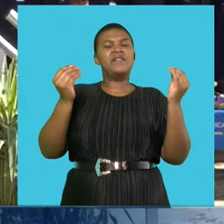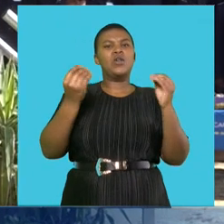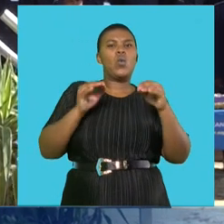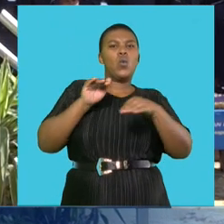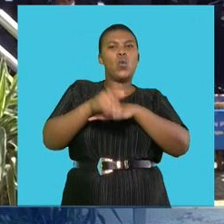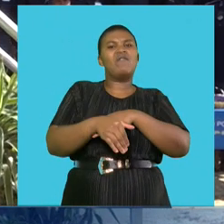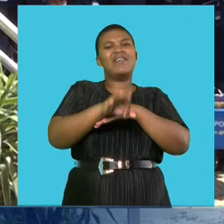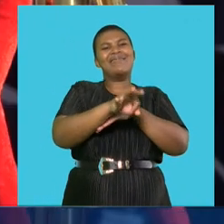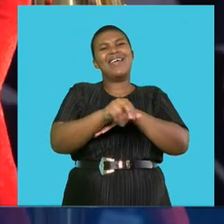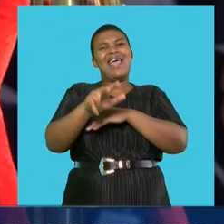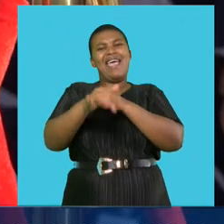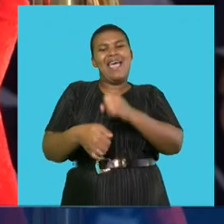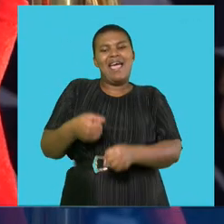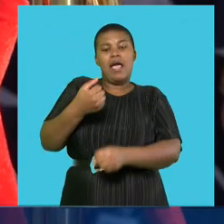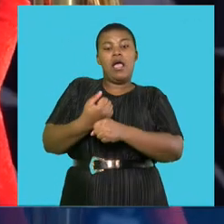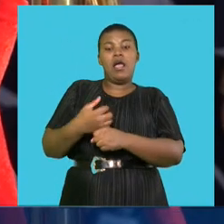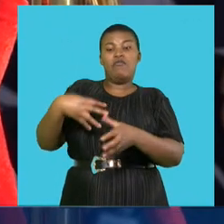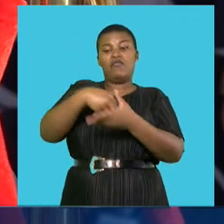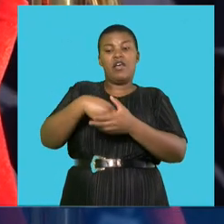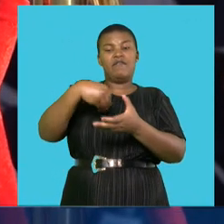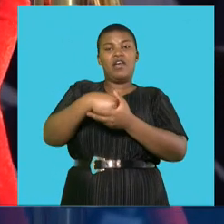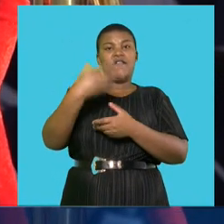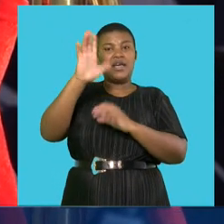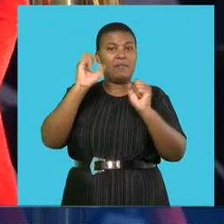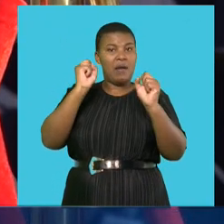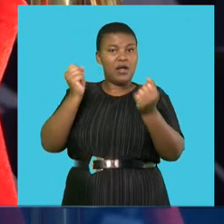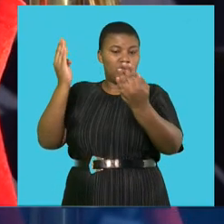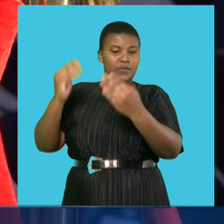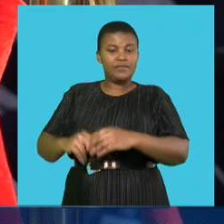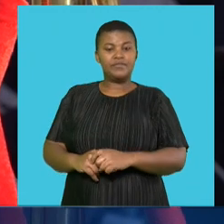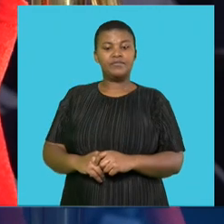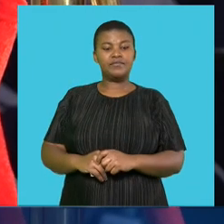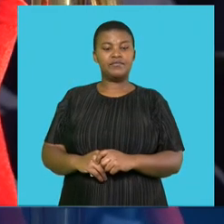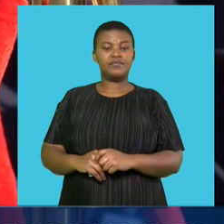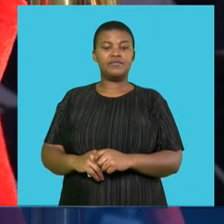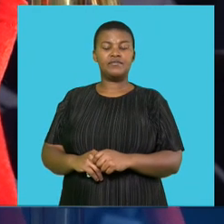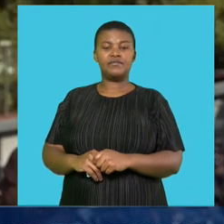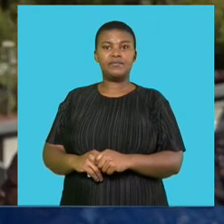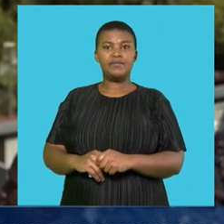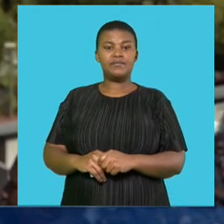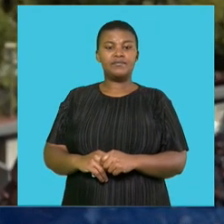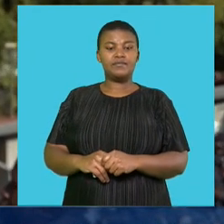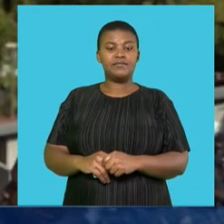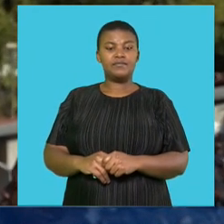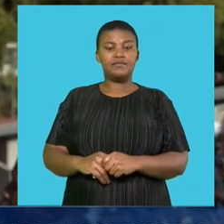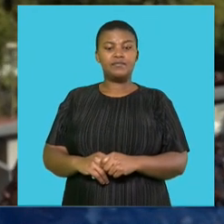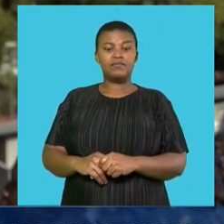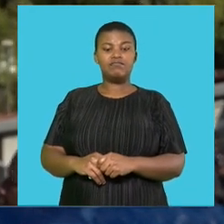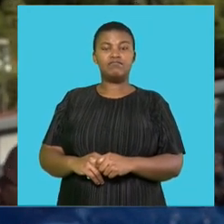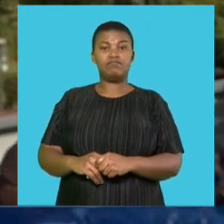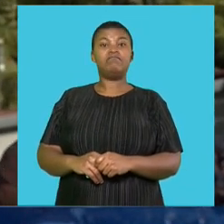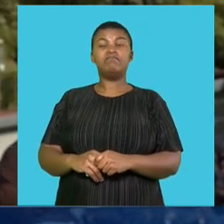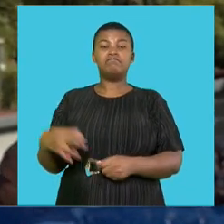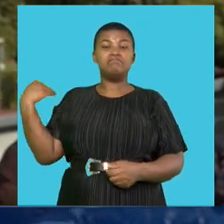tato ne shiakalombili glombuto ubegegan jenangalul sugu it has been a long journey and well the